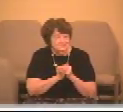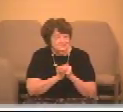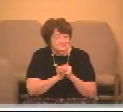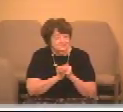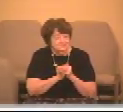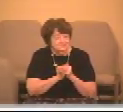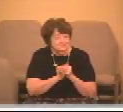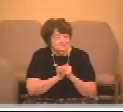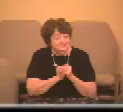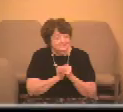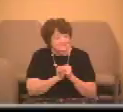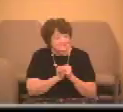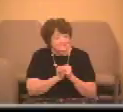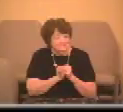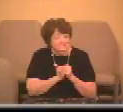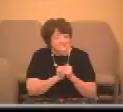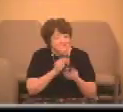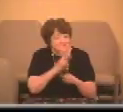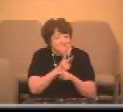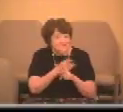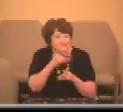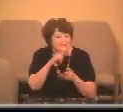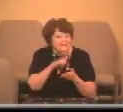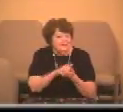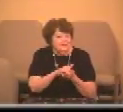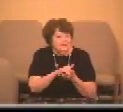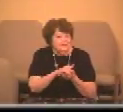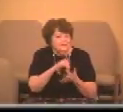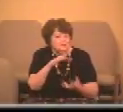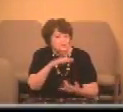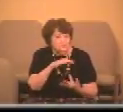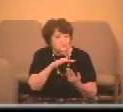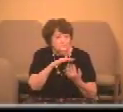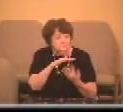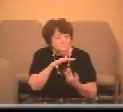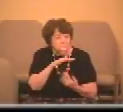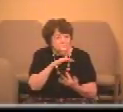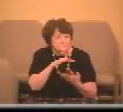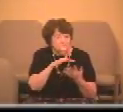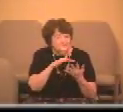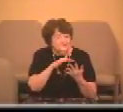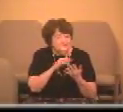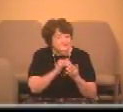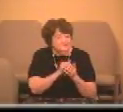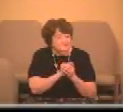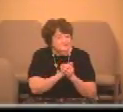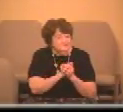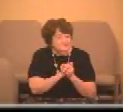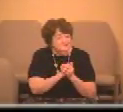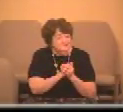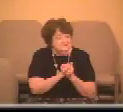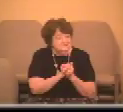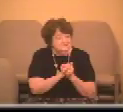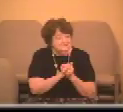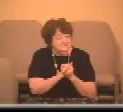Are you tracking with me? In order to keep this boiling and bubbling and cooking and